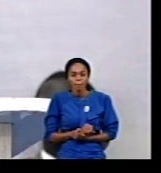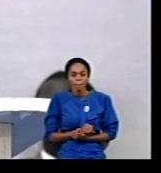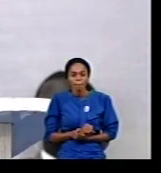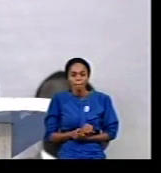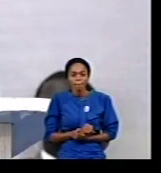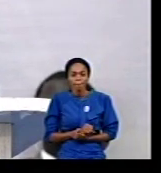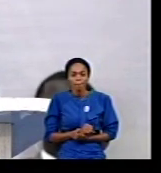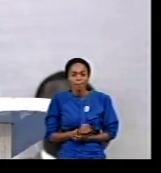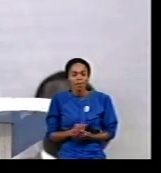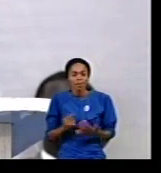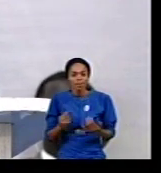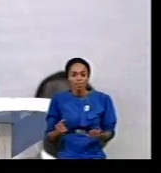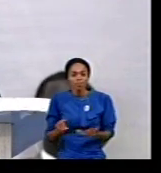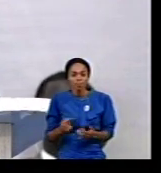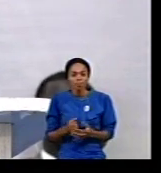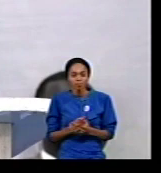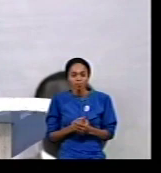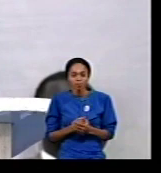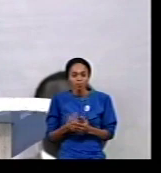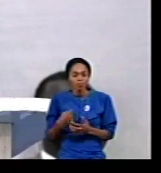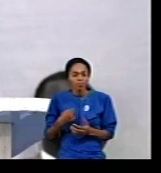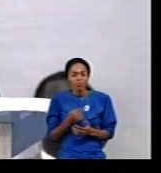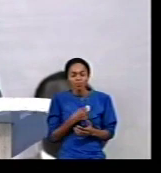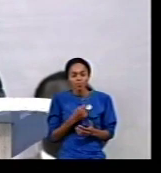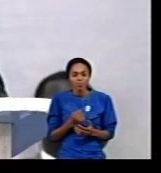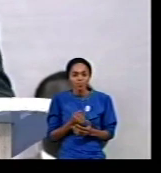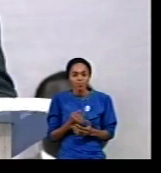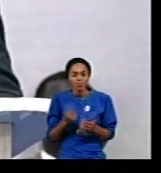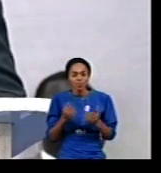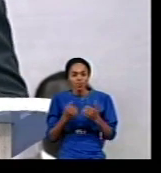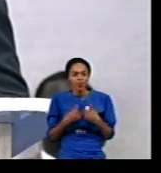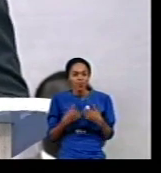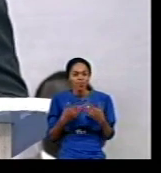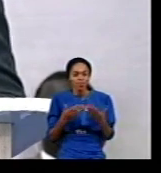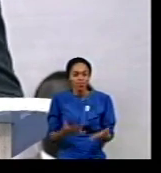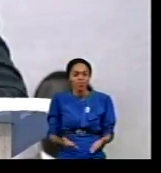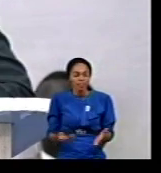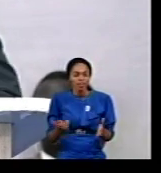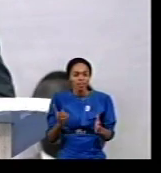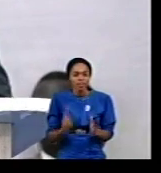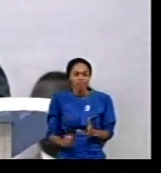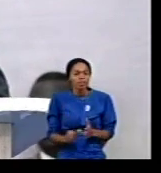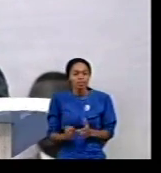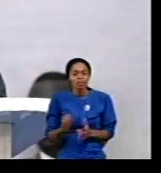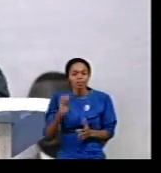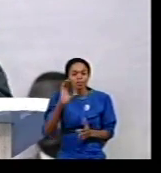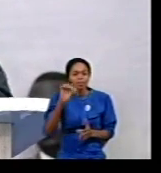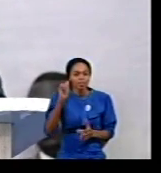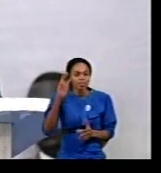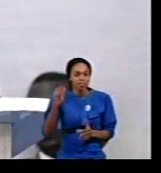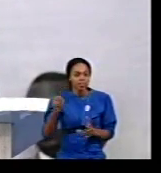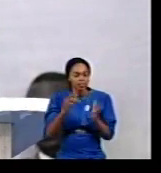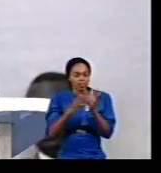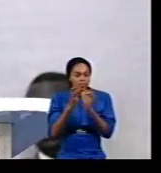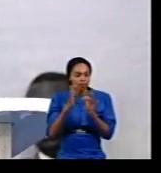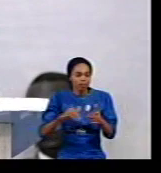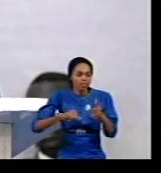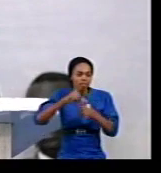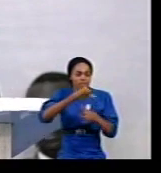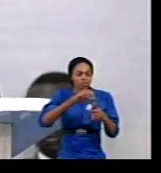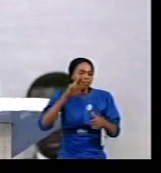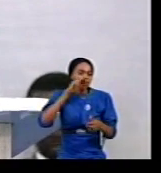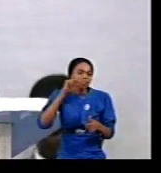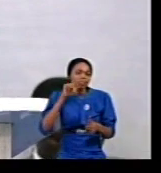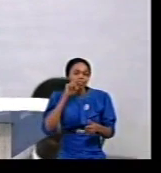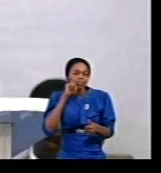our state. And then he spun the rock two times. Water still came out. And millions of people the Christian water, Association of a Nigeria. Christian will